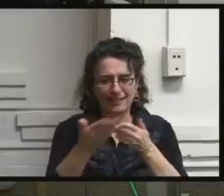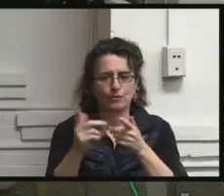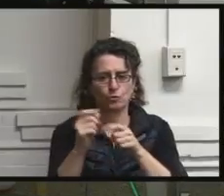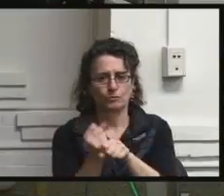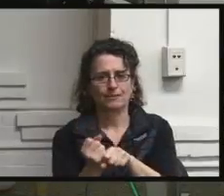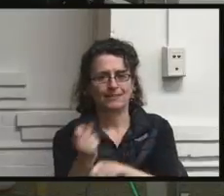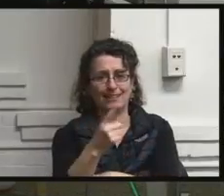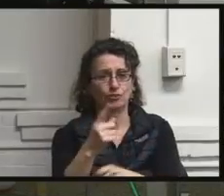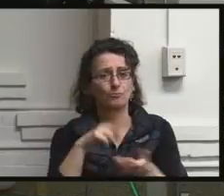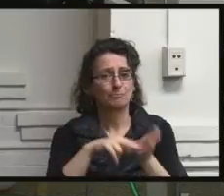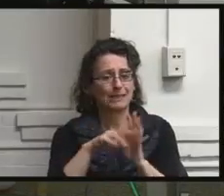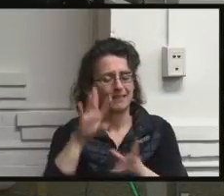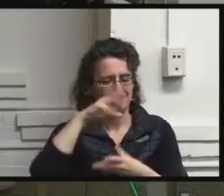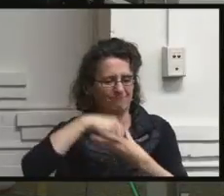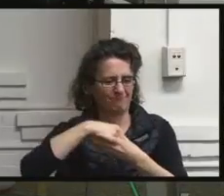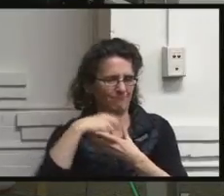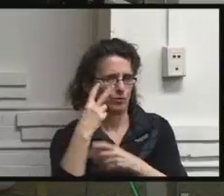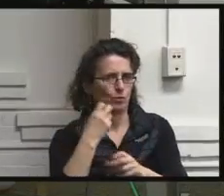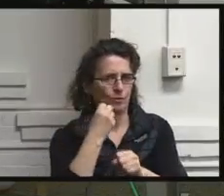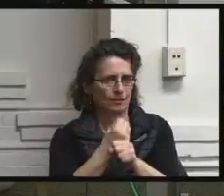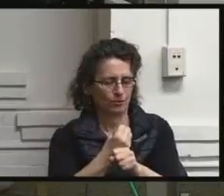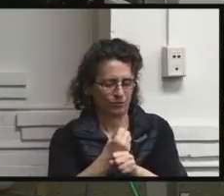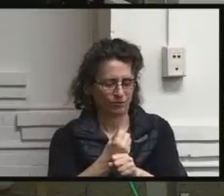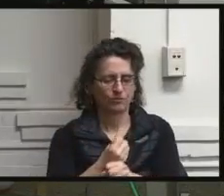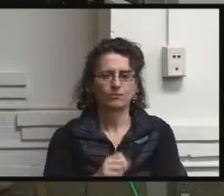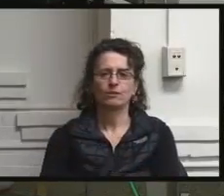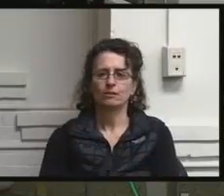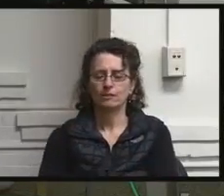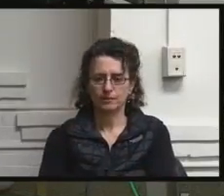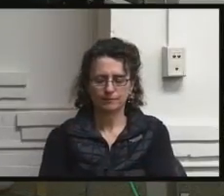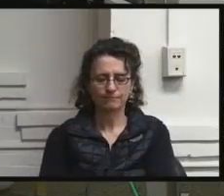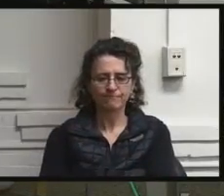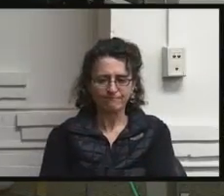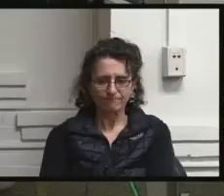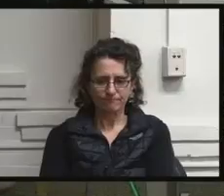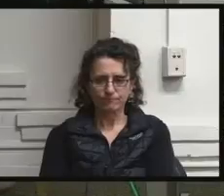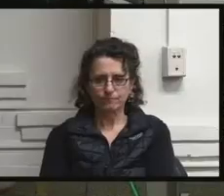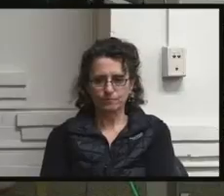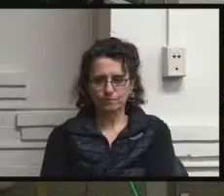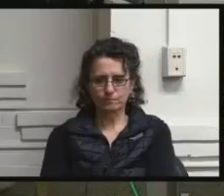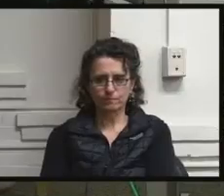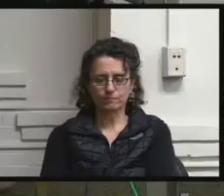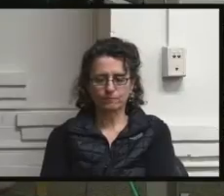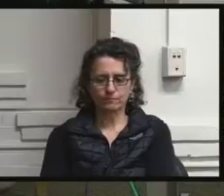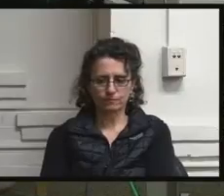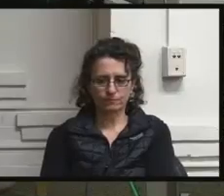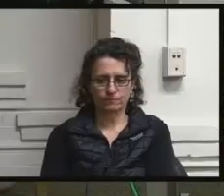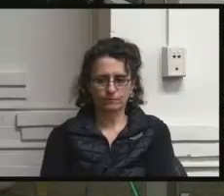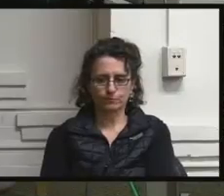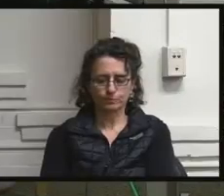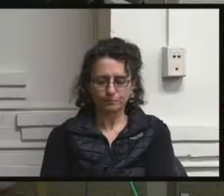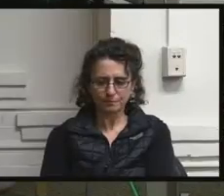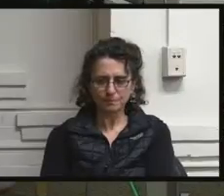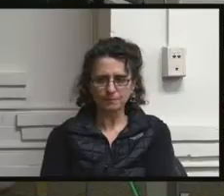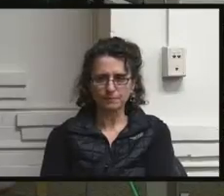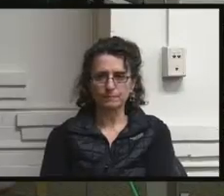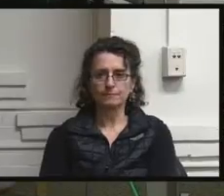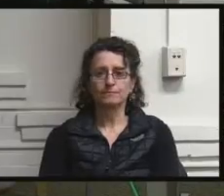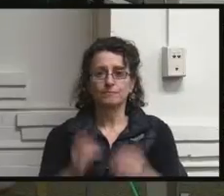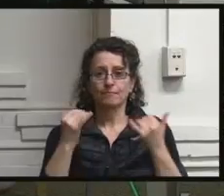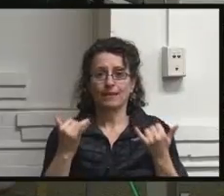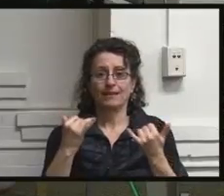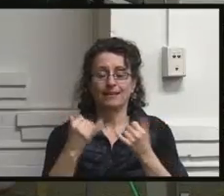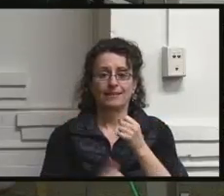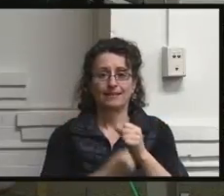30th. And so this is actually the first year starting July 1 that we're in